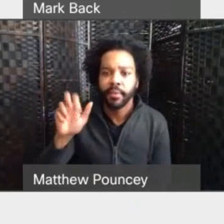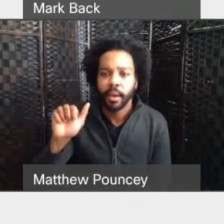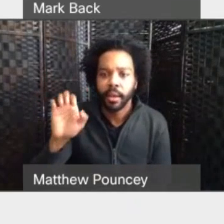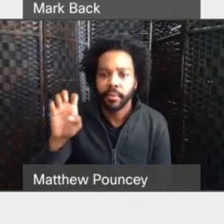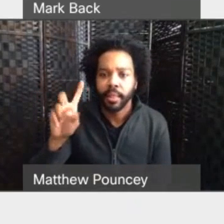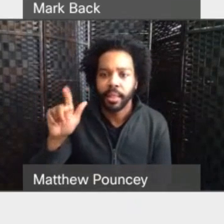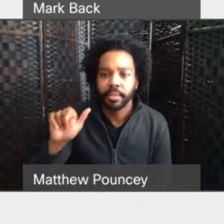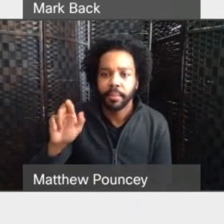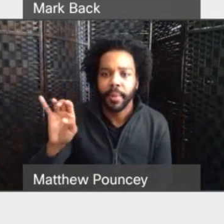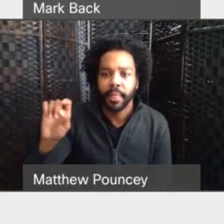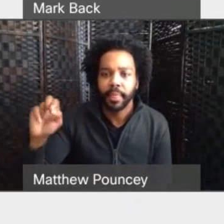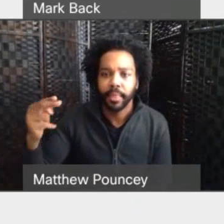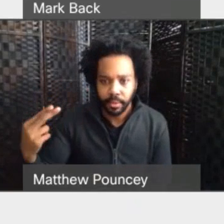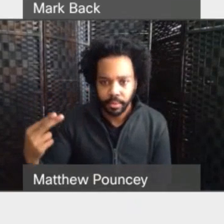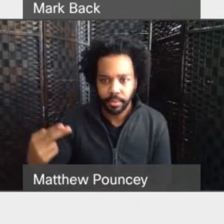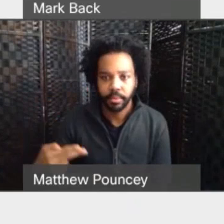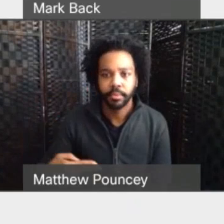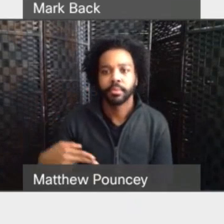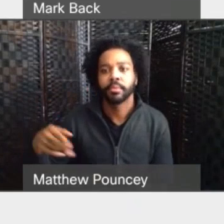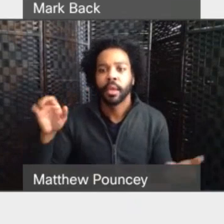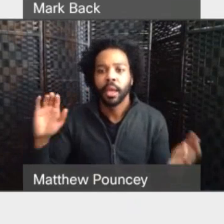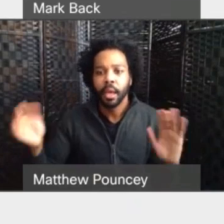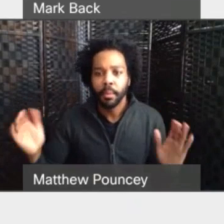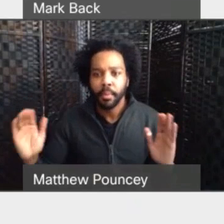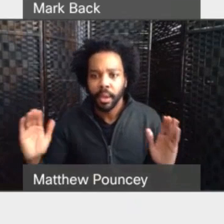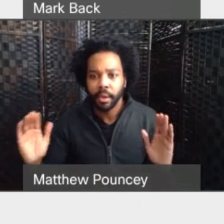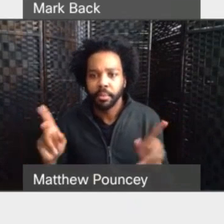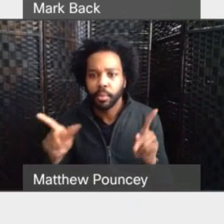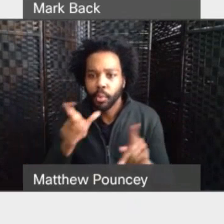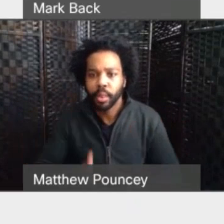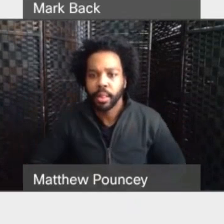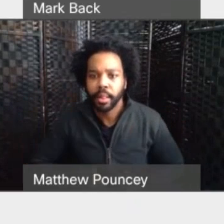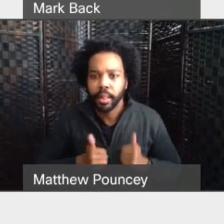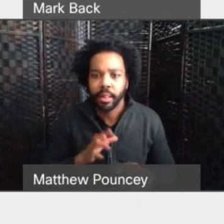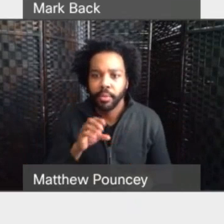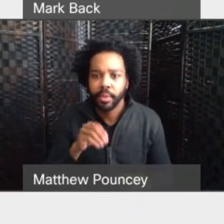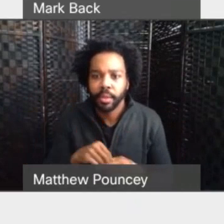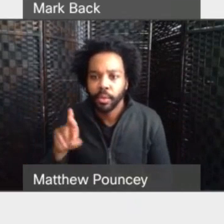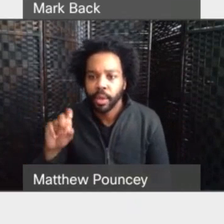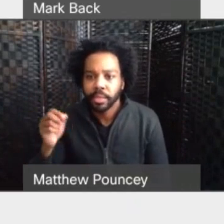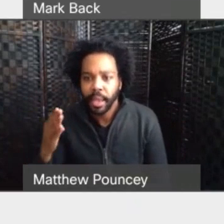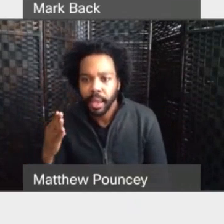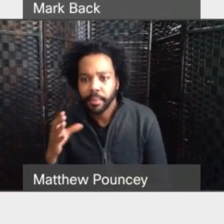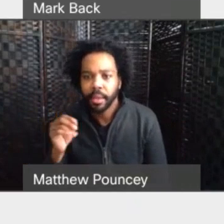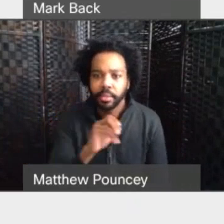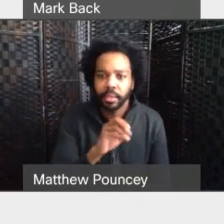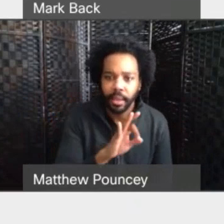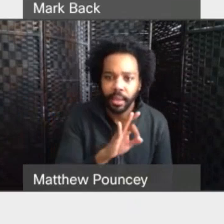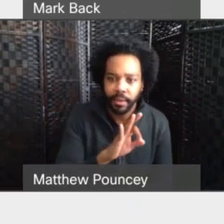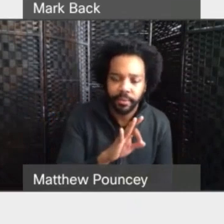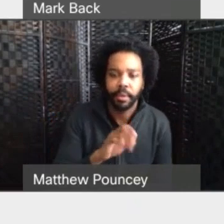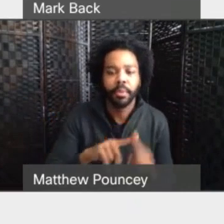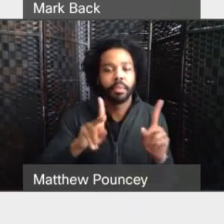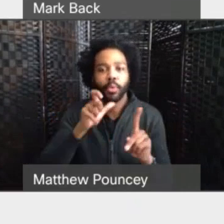about half that compared with those living in residential habilitation. But the percentage in those placements who have died from